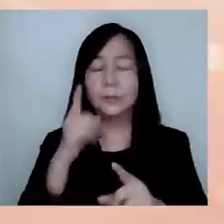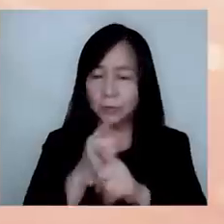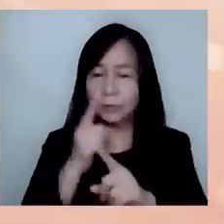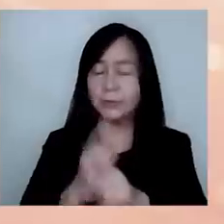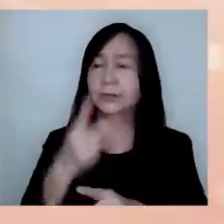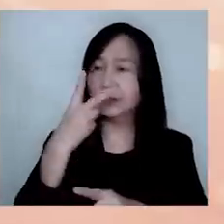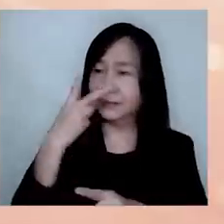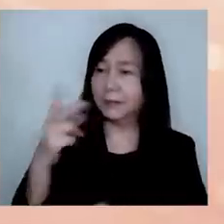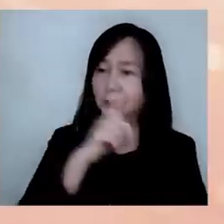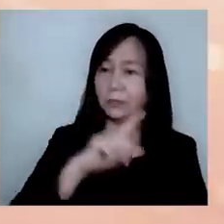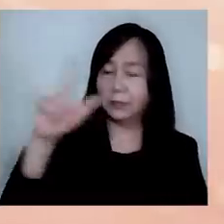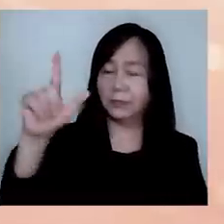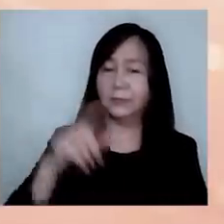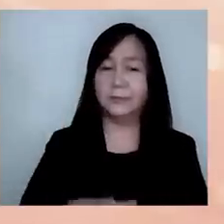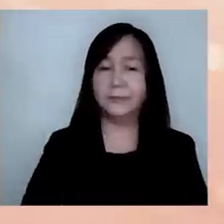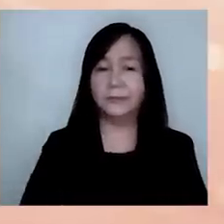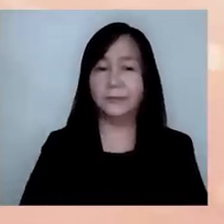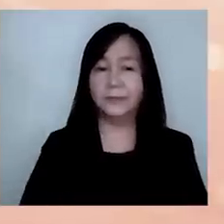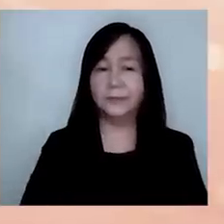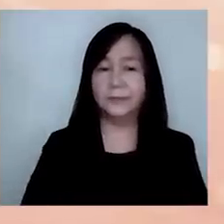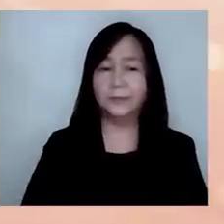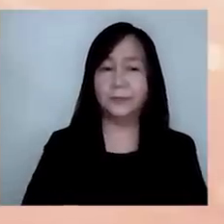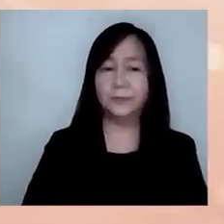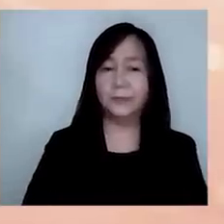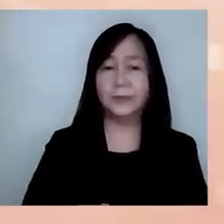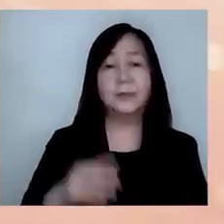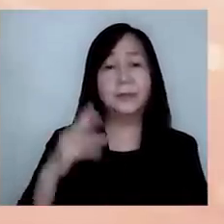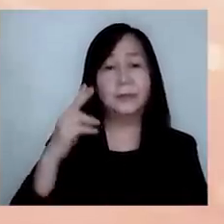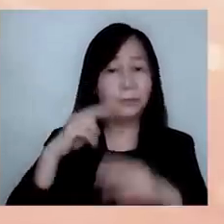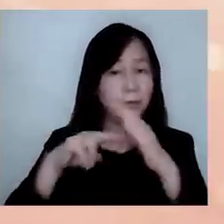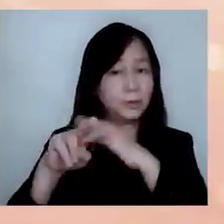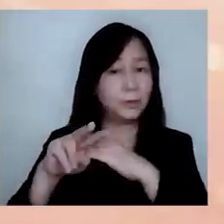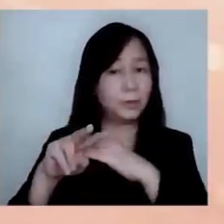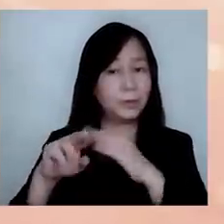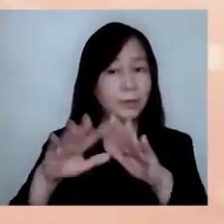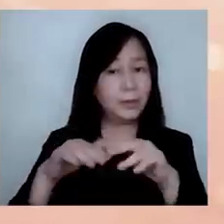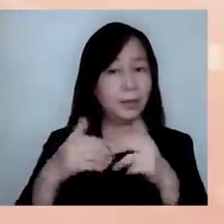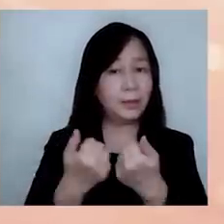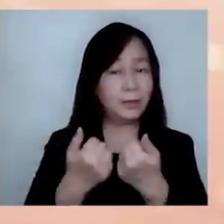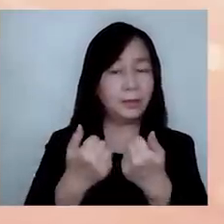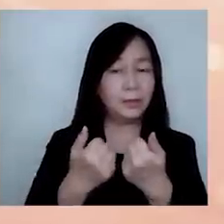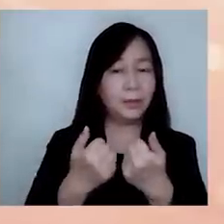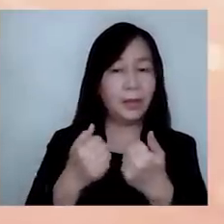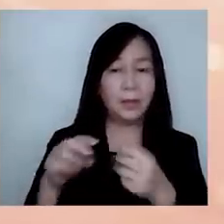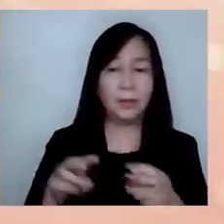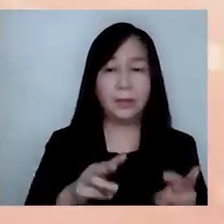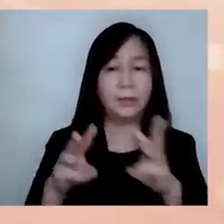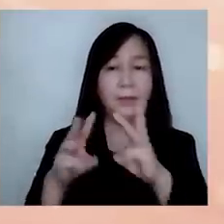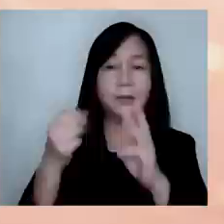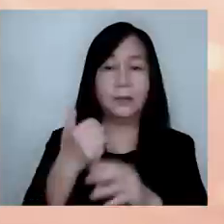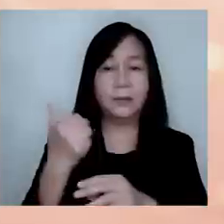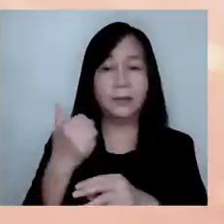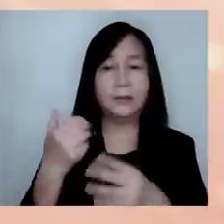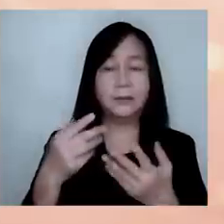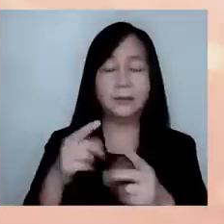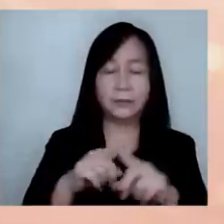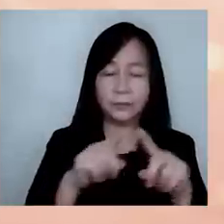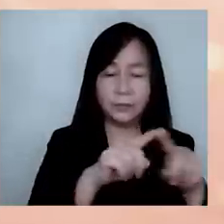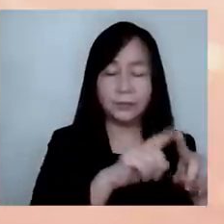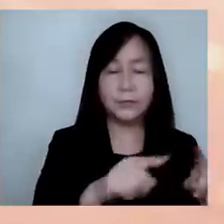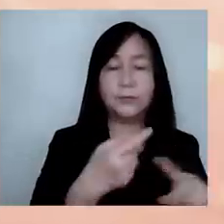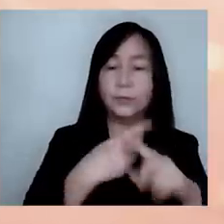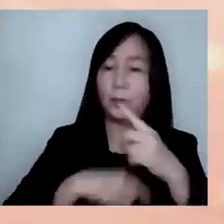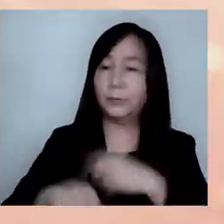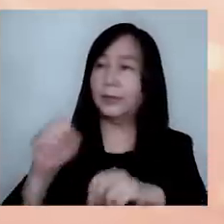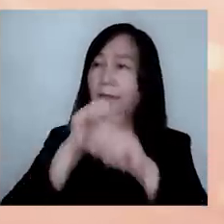Mission Vision is another way of viewing life differently from